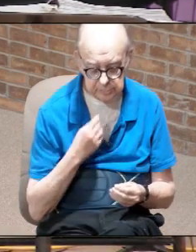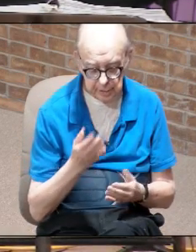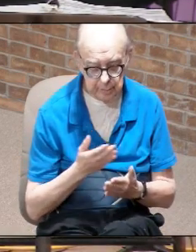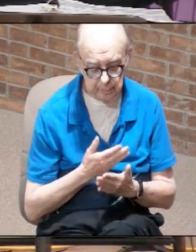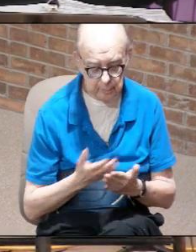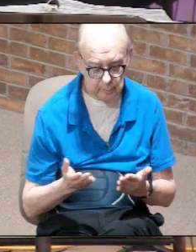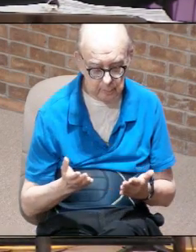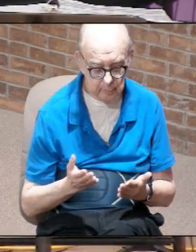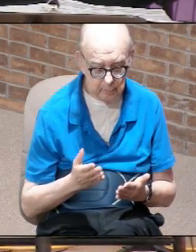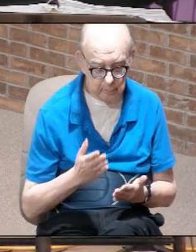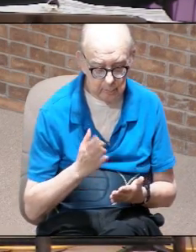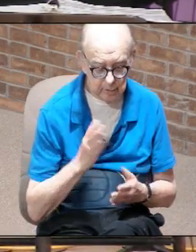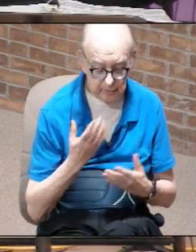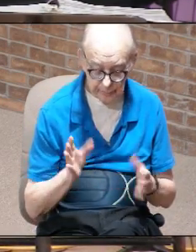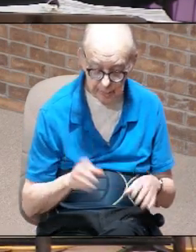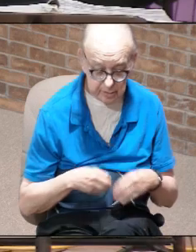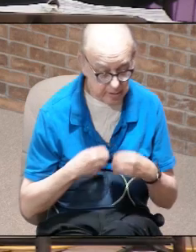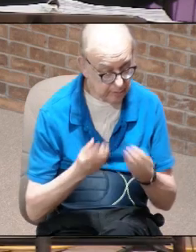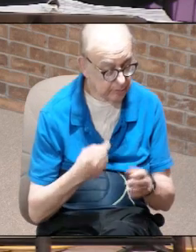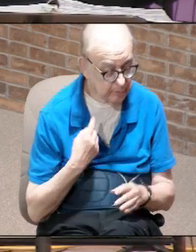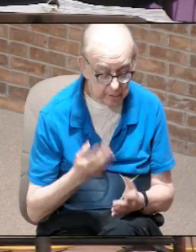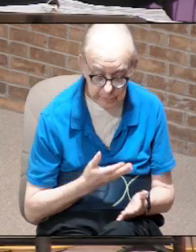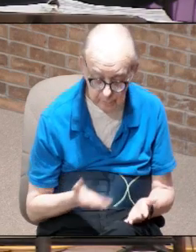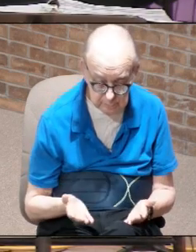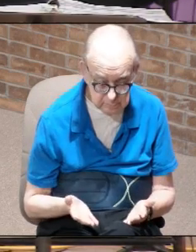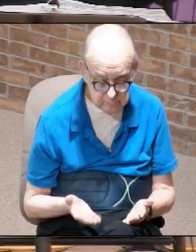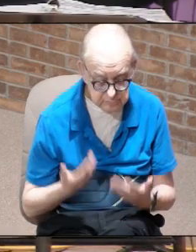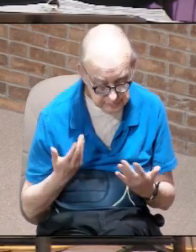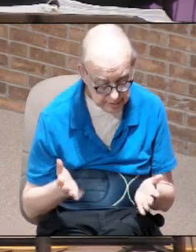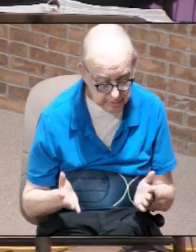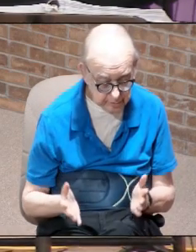you. God has already provided.